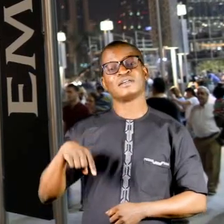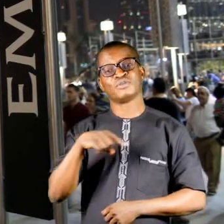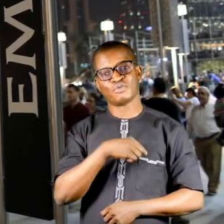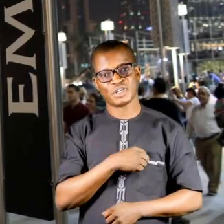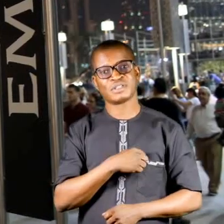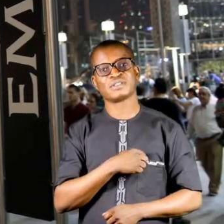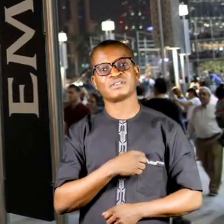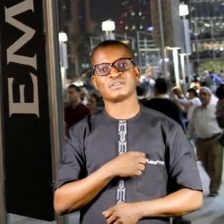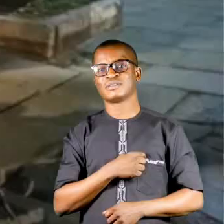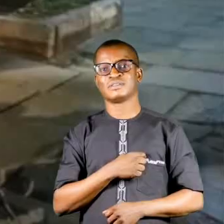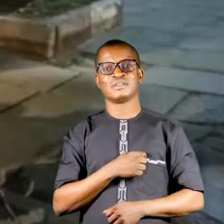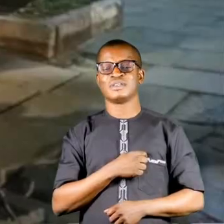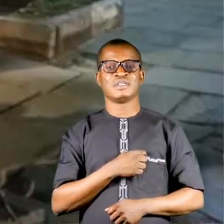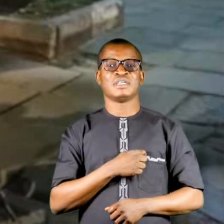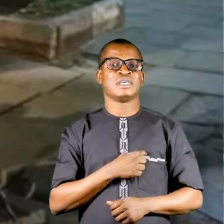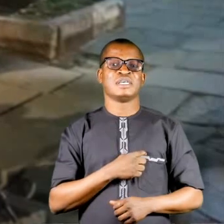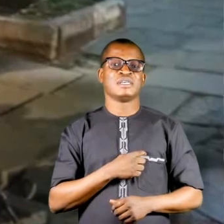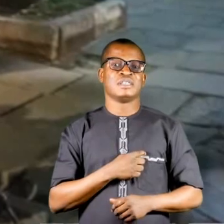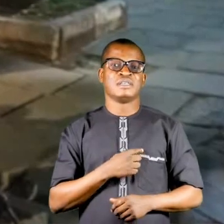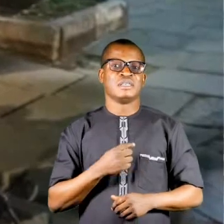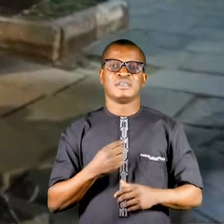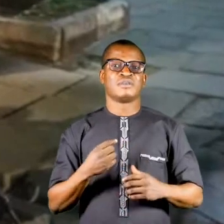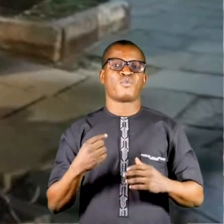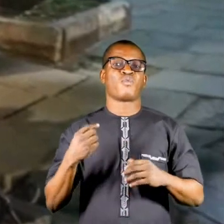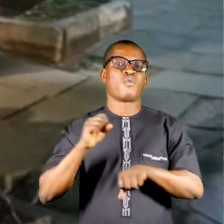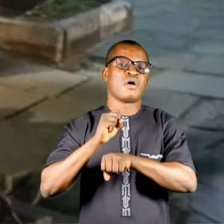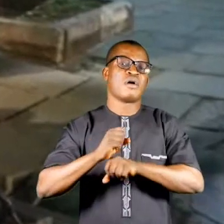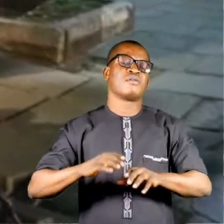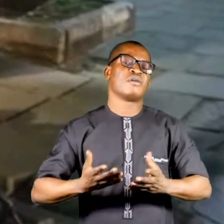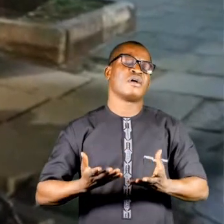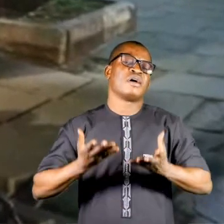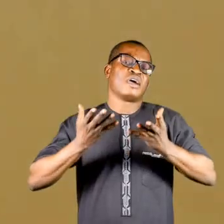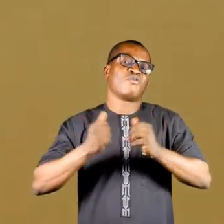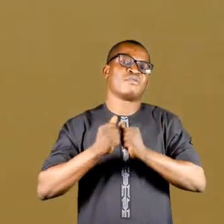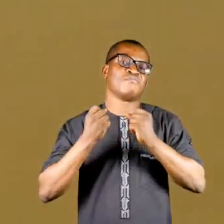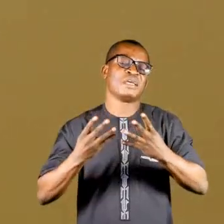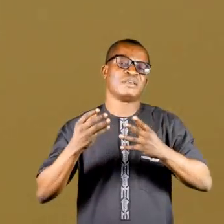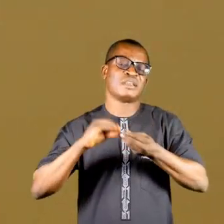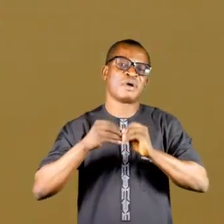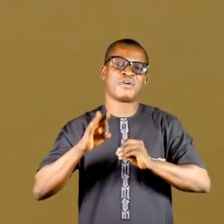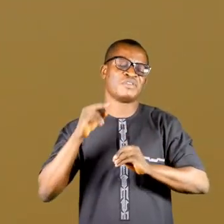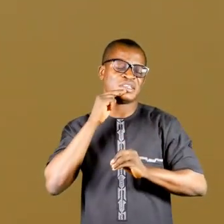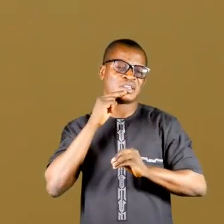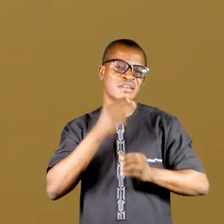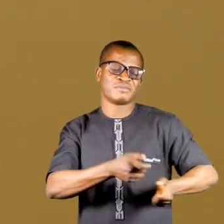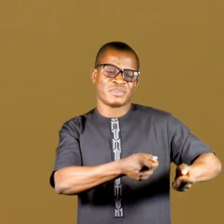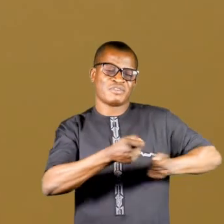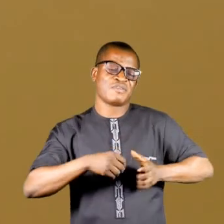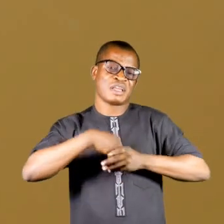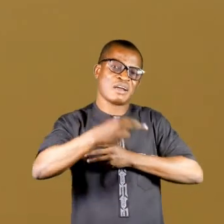we were overwhelmed by the number of Nigerians trafficked outside our borders